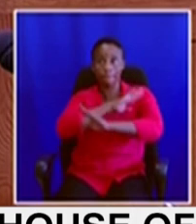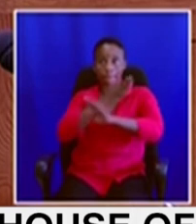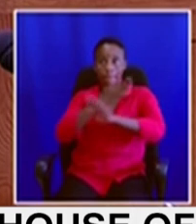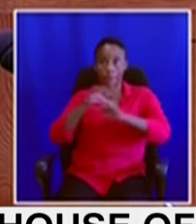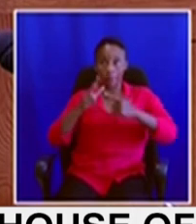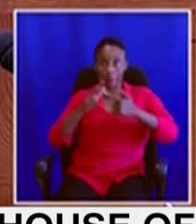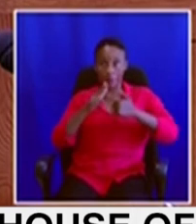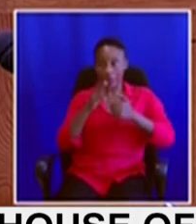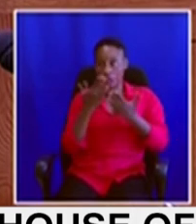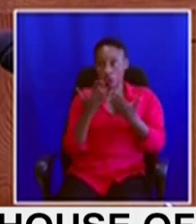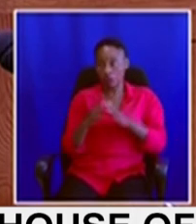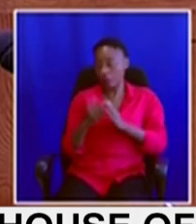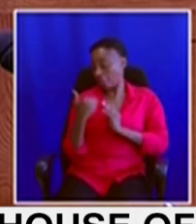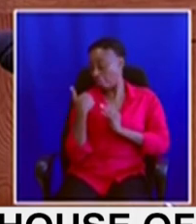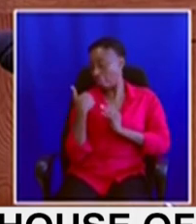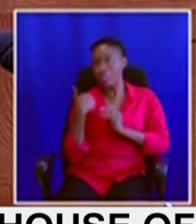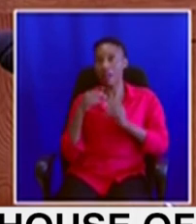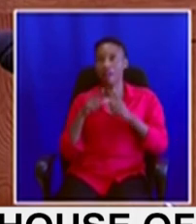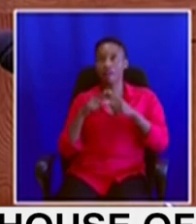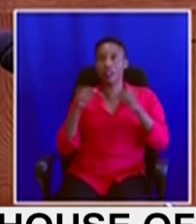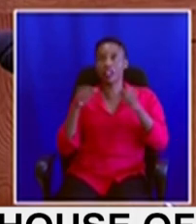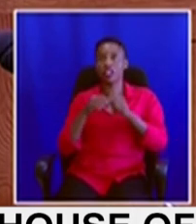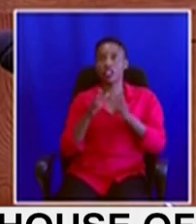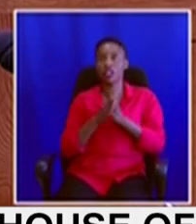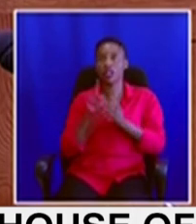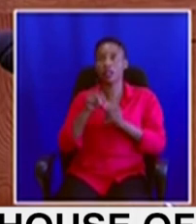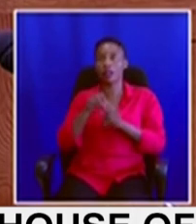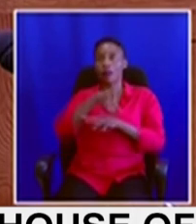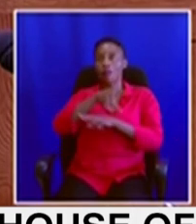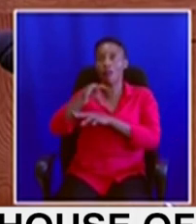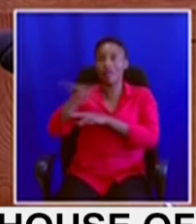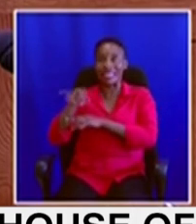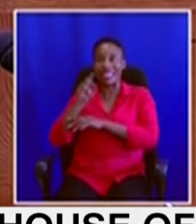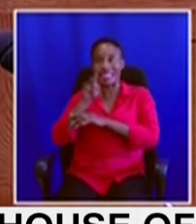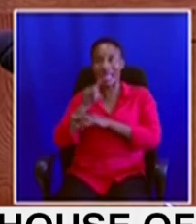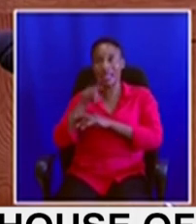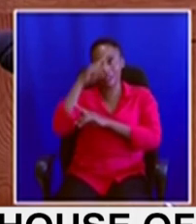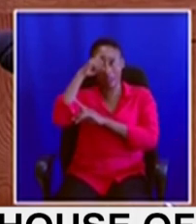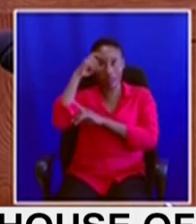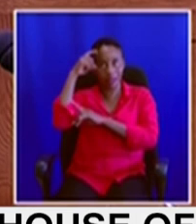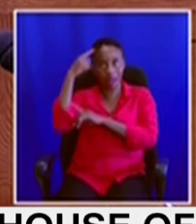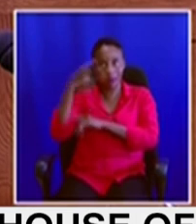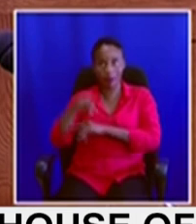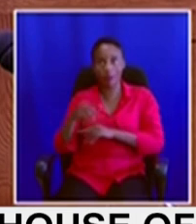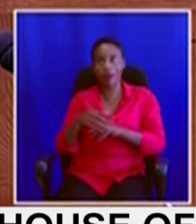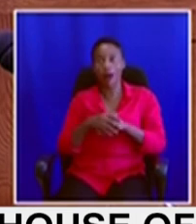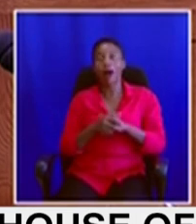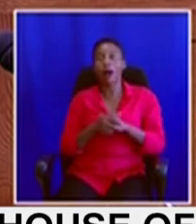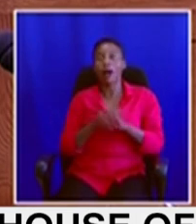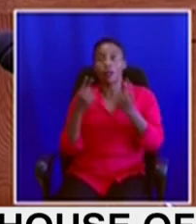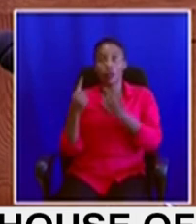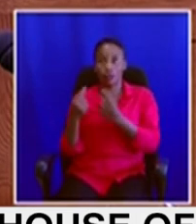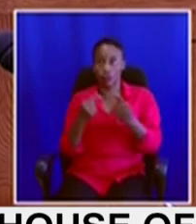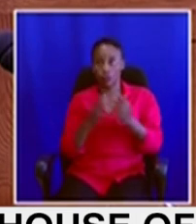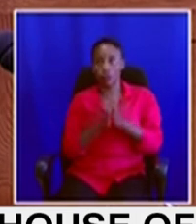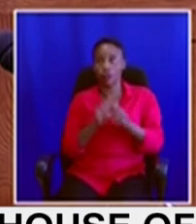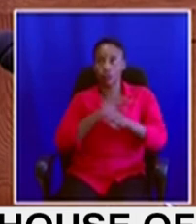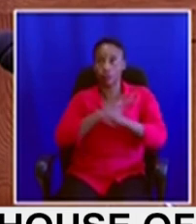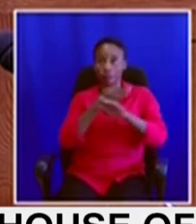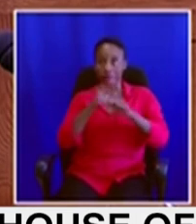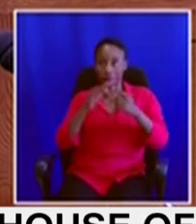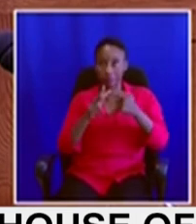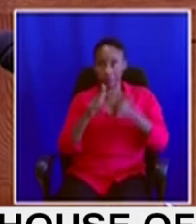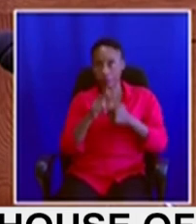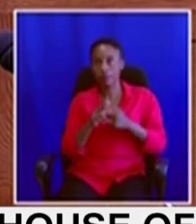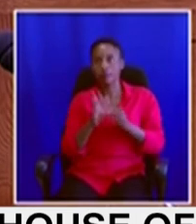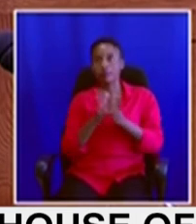provinces that practice summer initiation. Now, based on preliminary information,